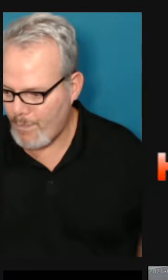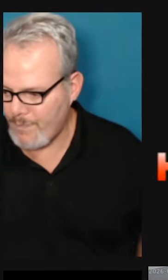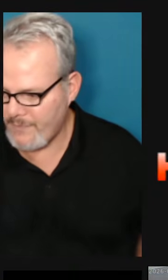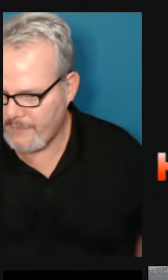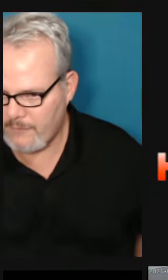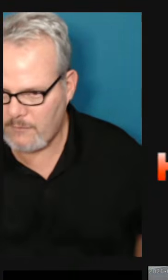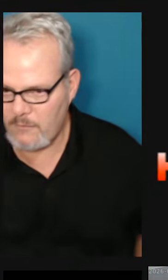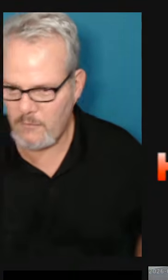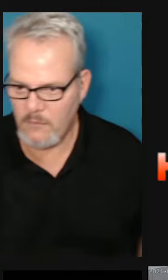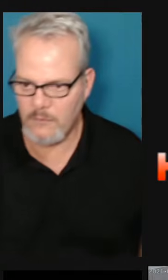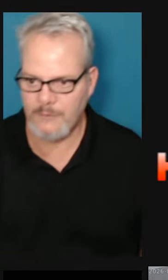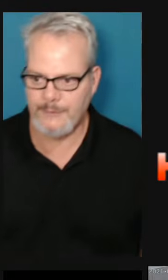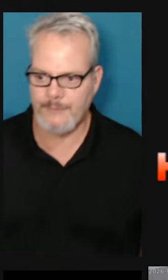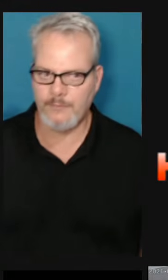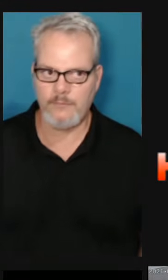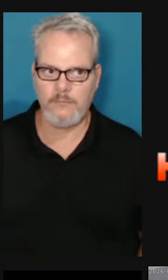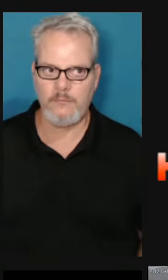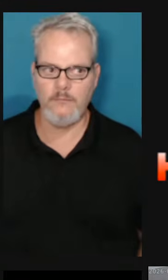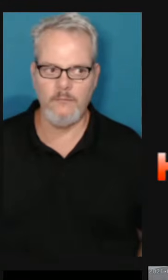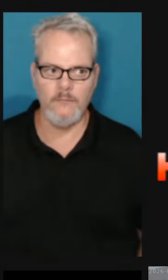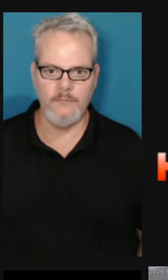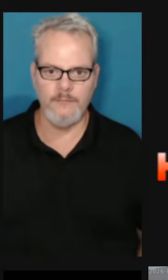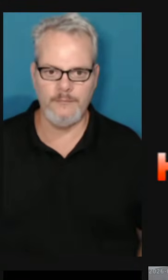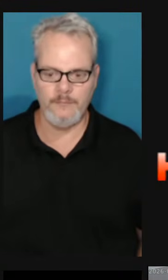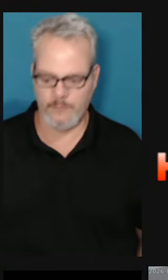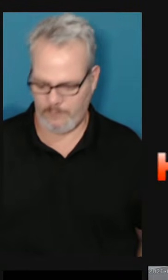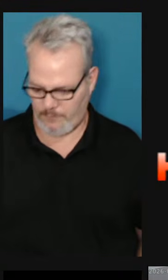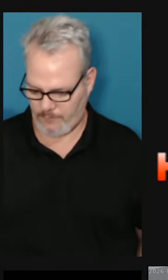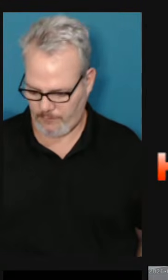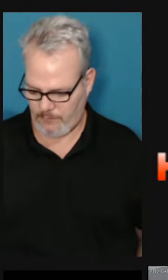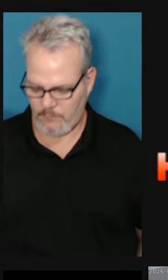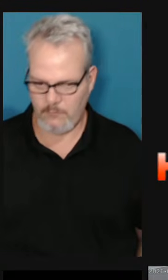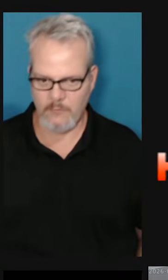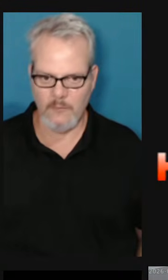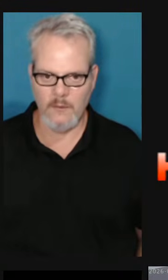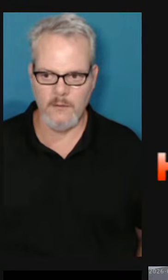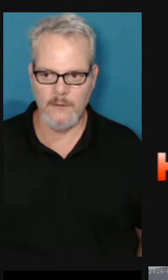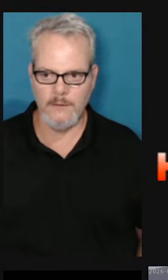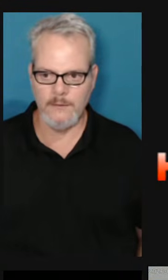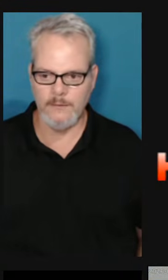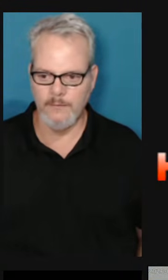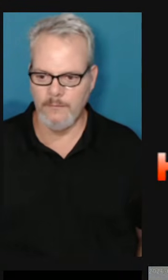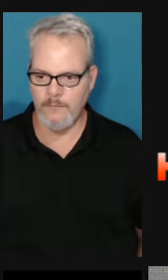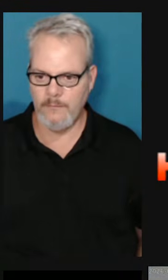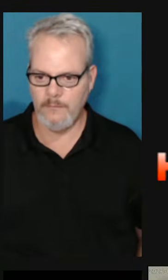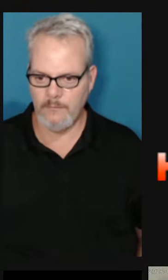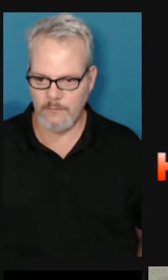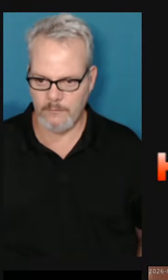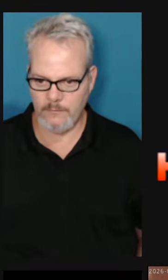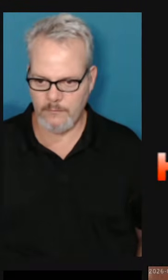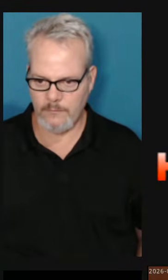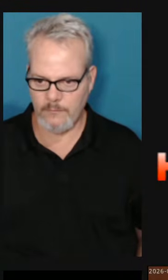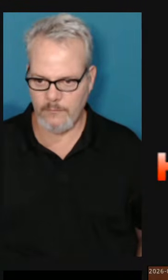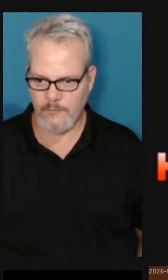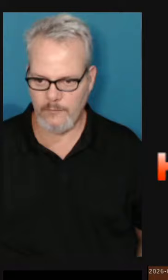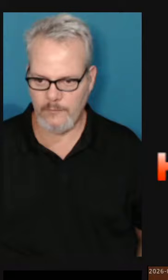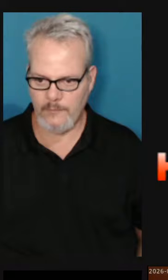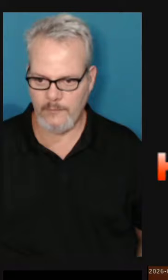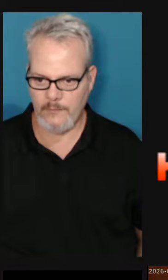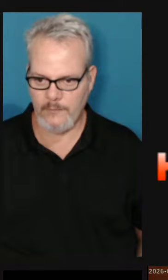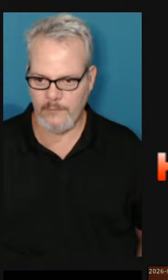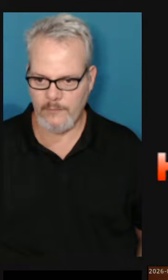Let's see here. Let's play a little. Just realize I gotta. Here we go. Let's play this a little slower. From right in